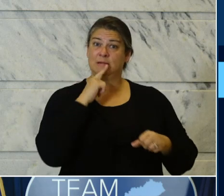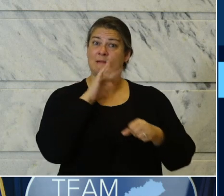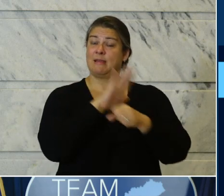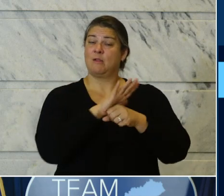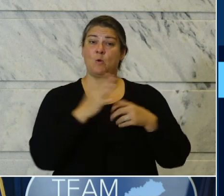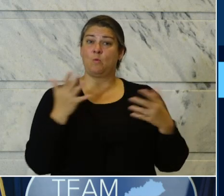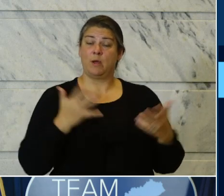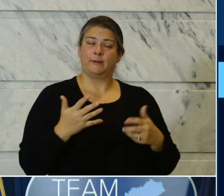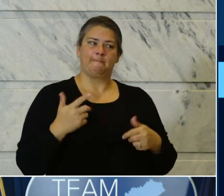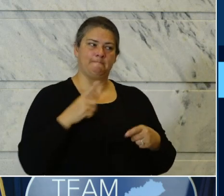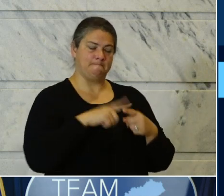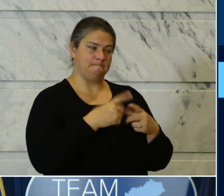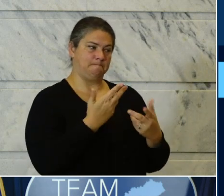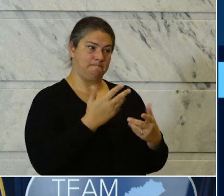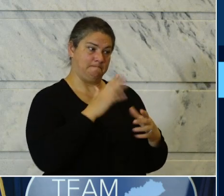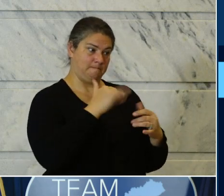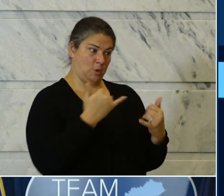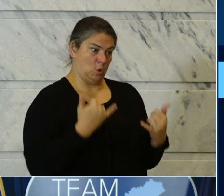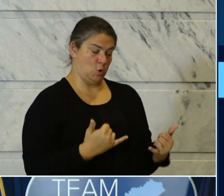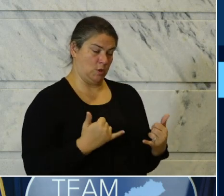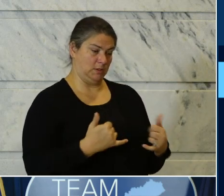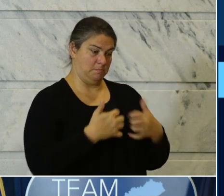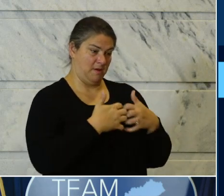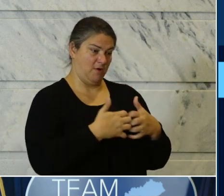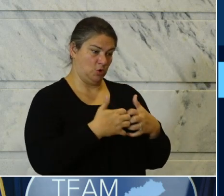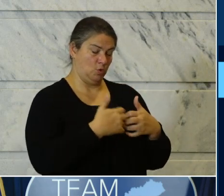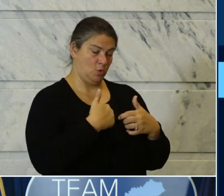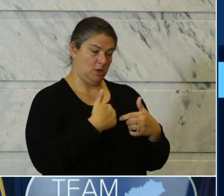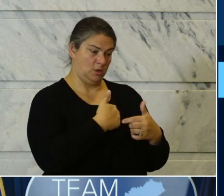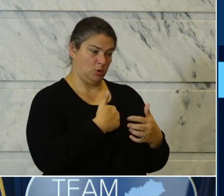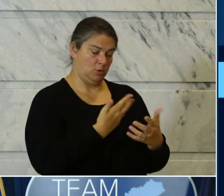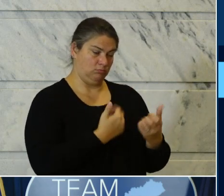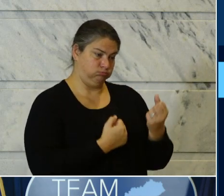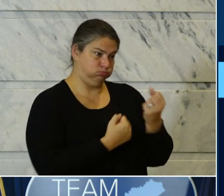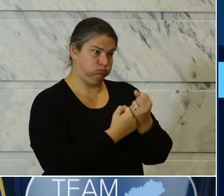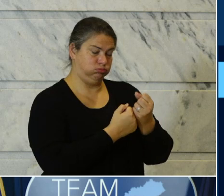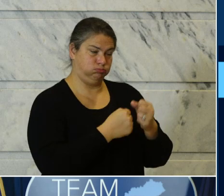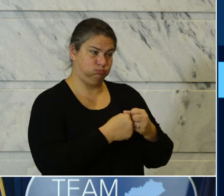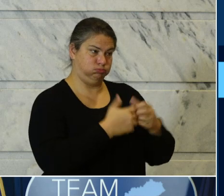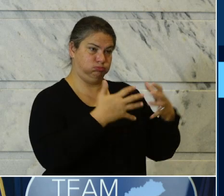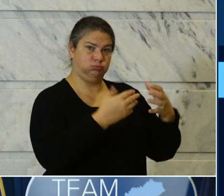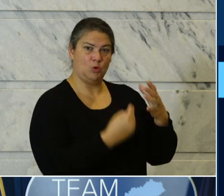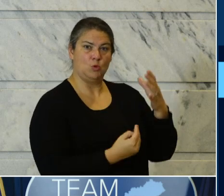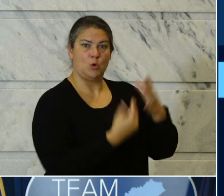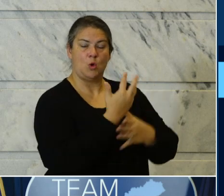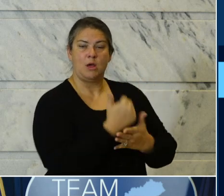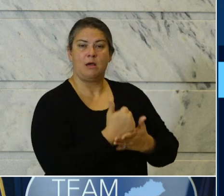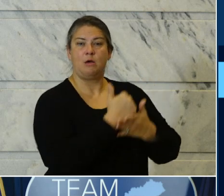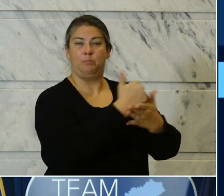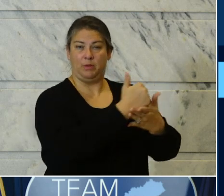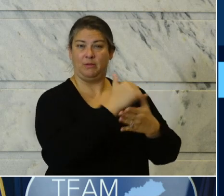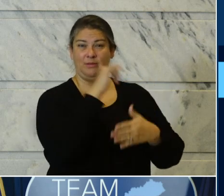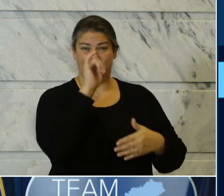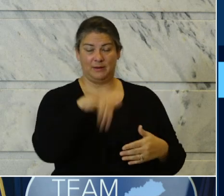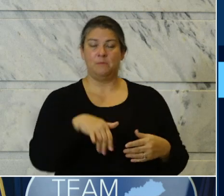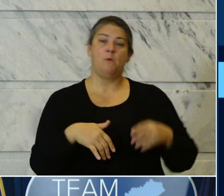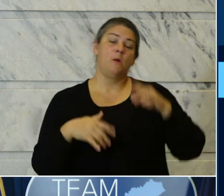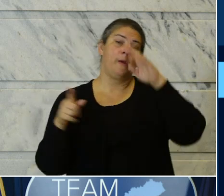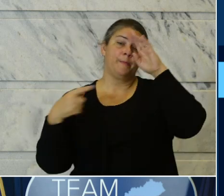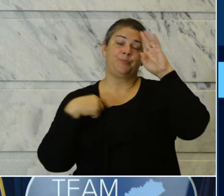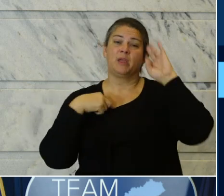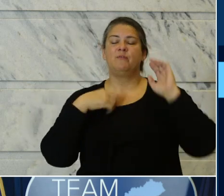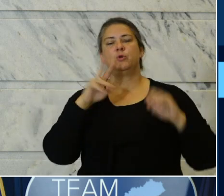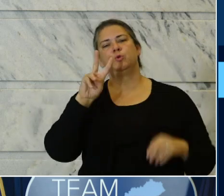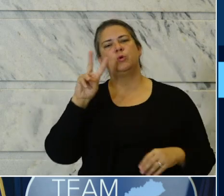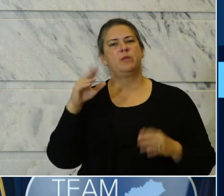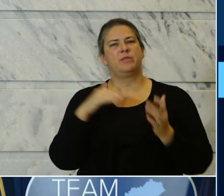wages across the board. Since the onset of the pandemic in March, we've announced the planned creation of 2,000 plus